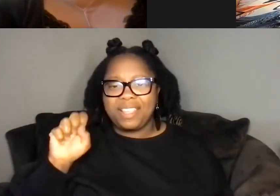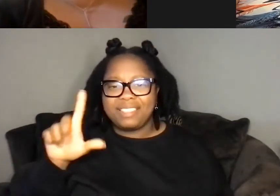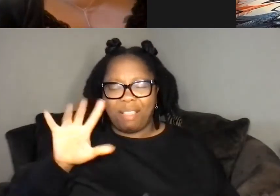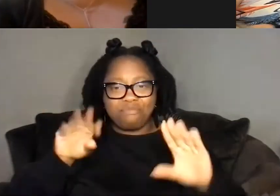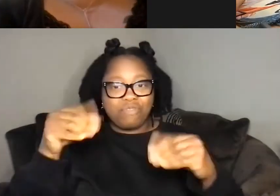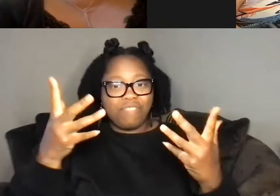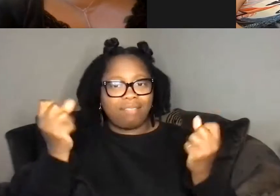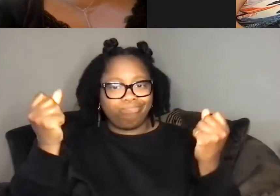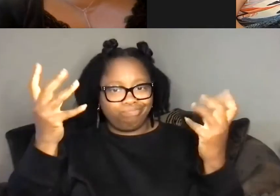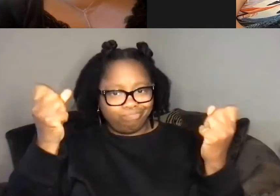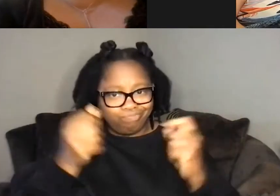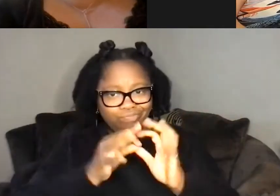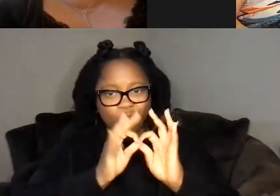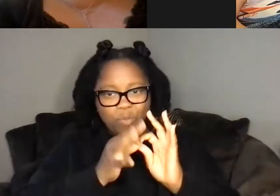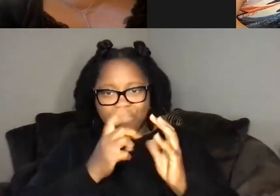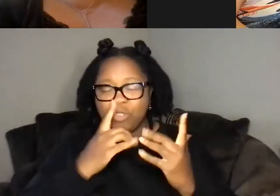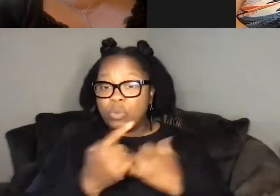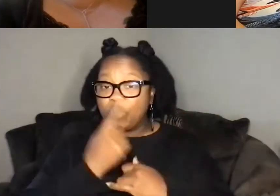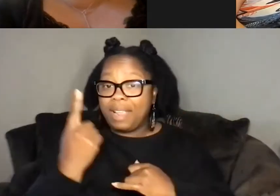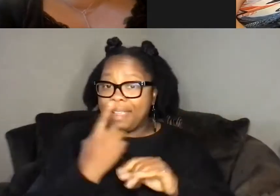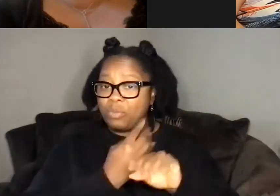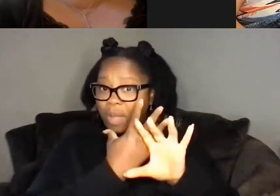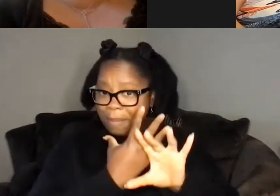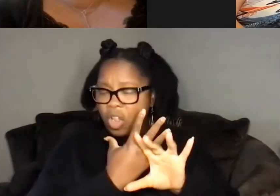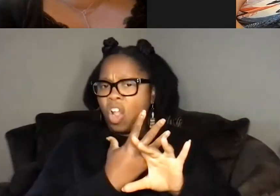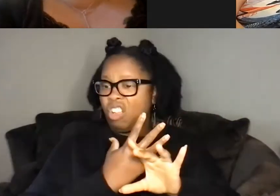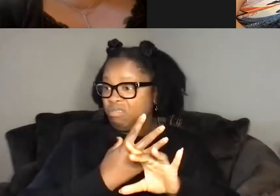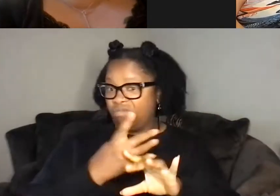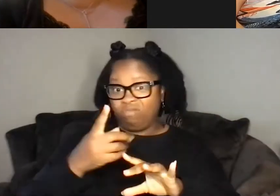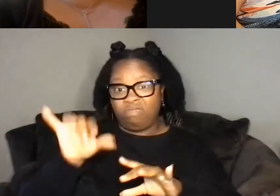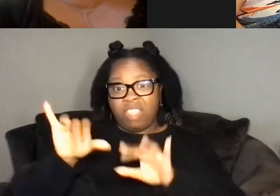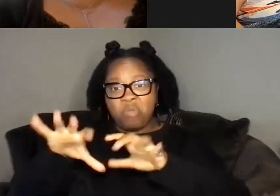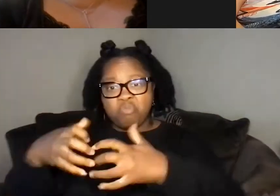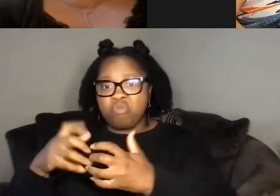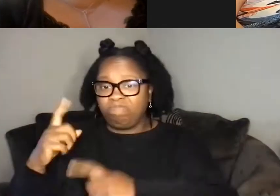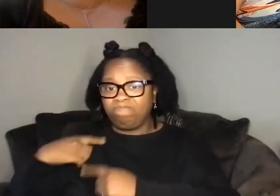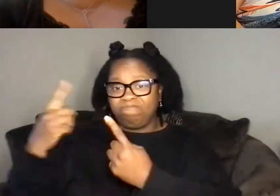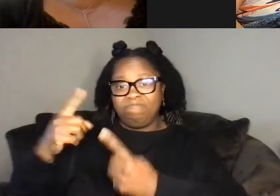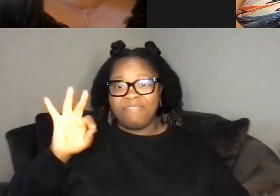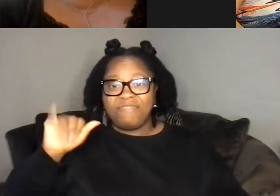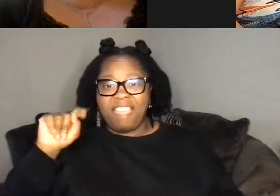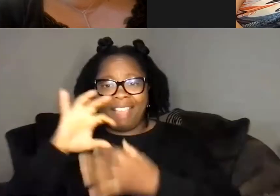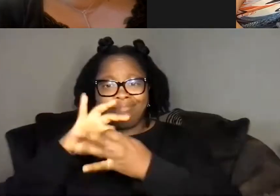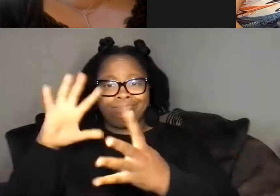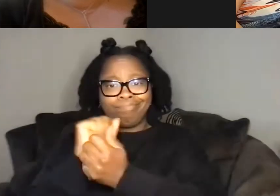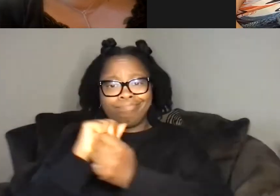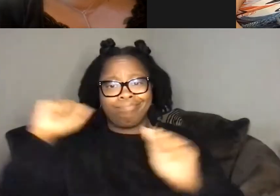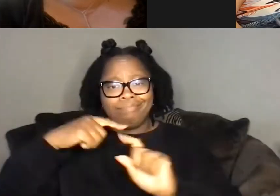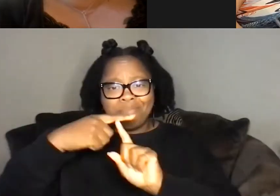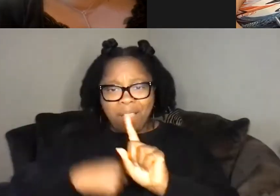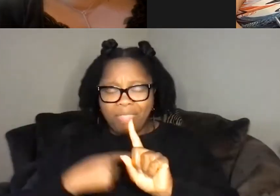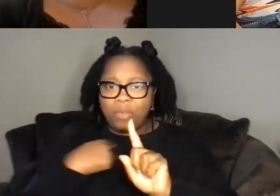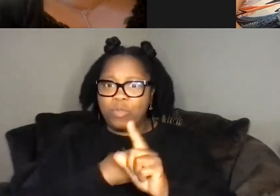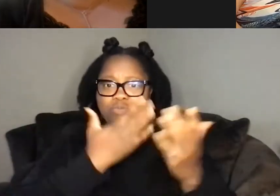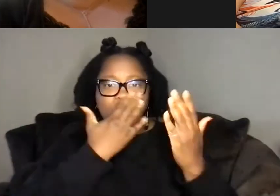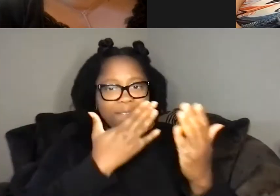ASL interpreting for us for today's webinar and who have been doing so throughout Fat Liberation Month. We are so grateful to the